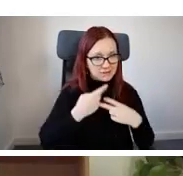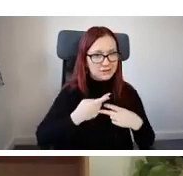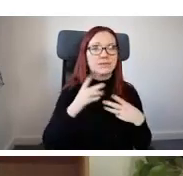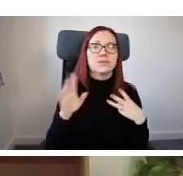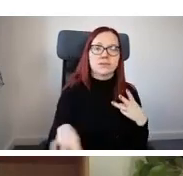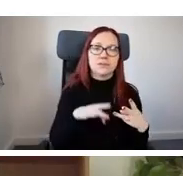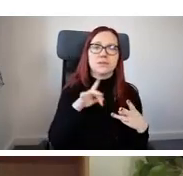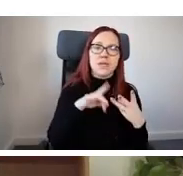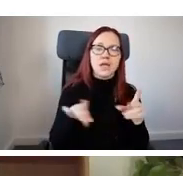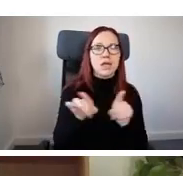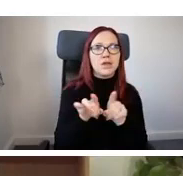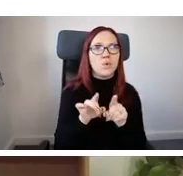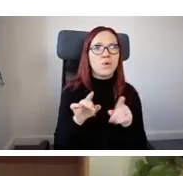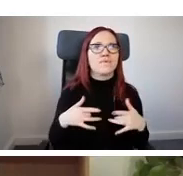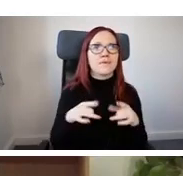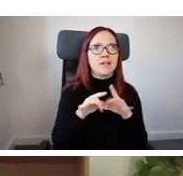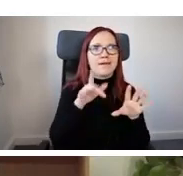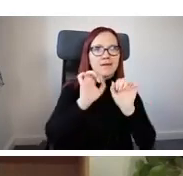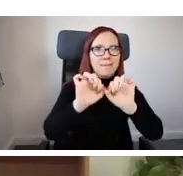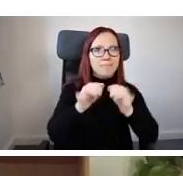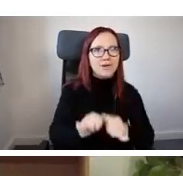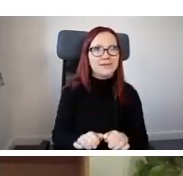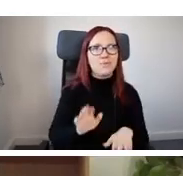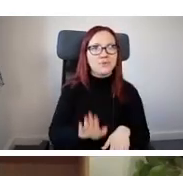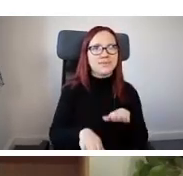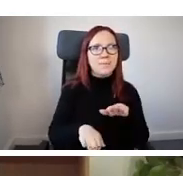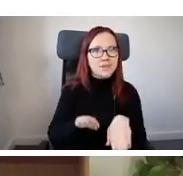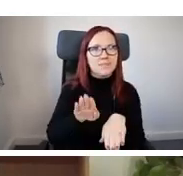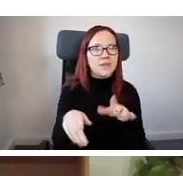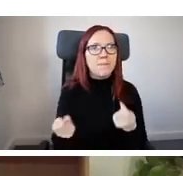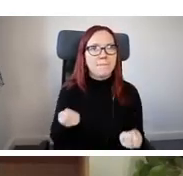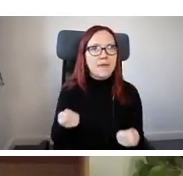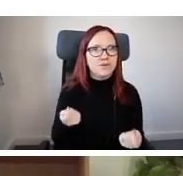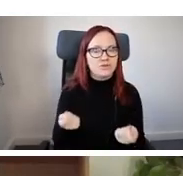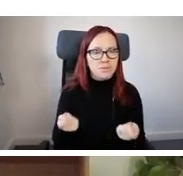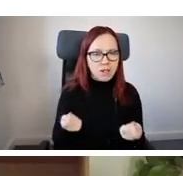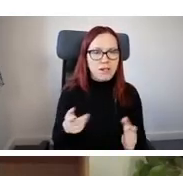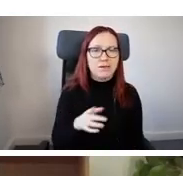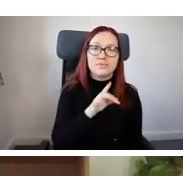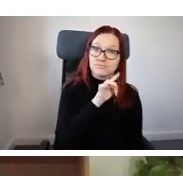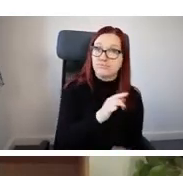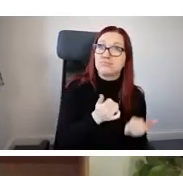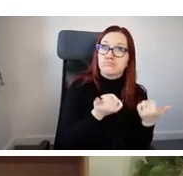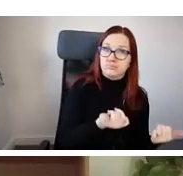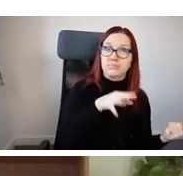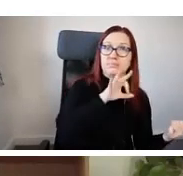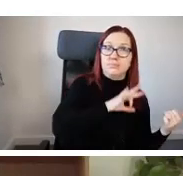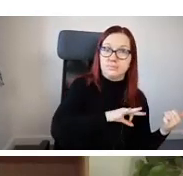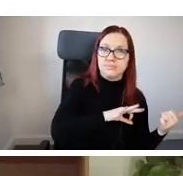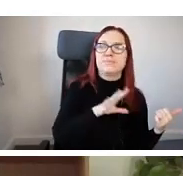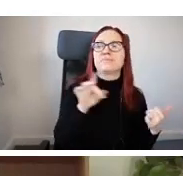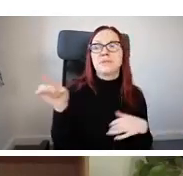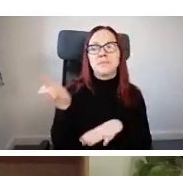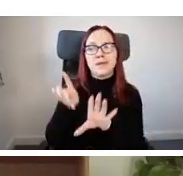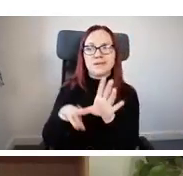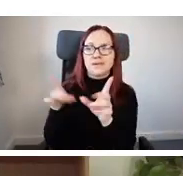help break things down into manageable steps, as we were mentioning before. However, there were some contexts within young